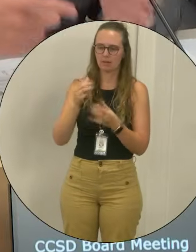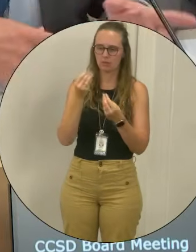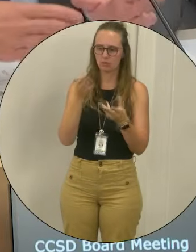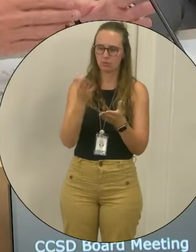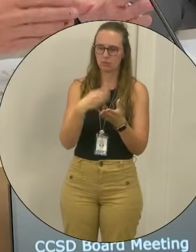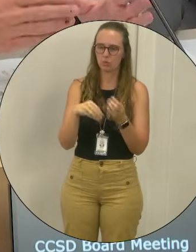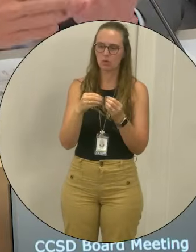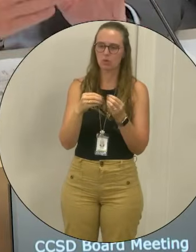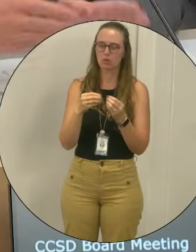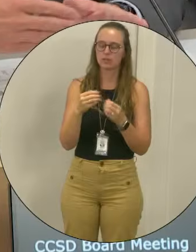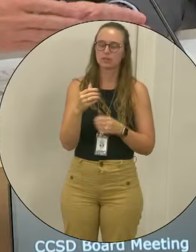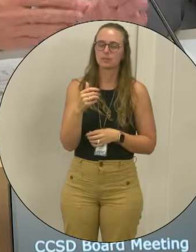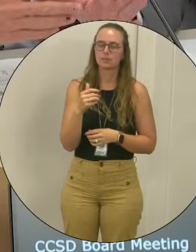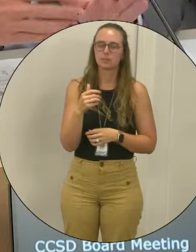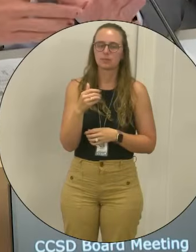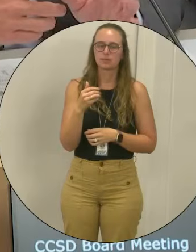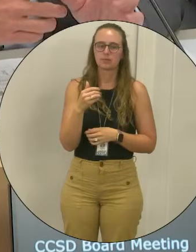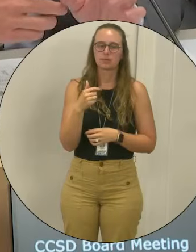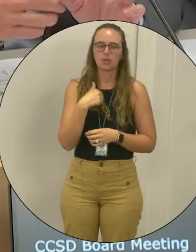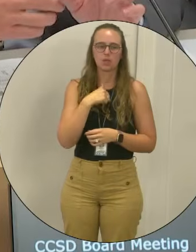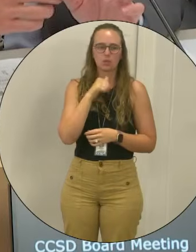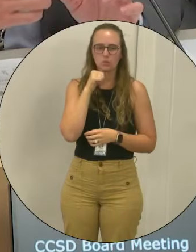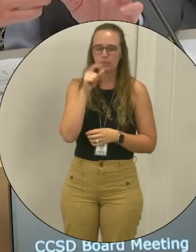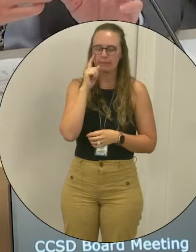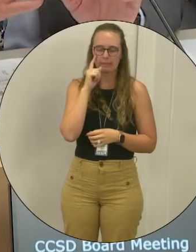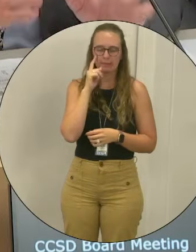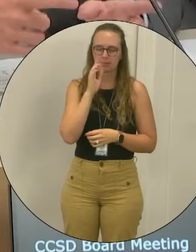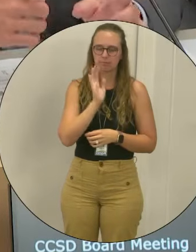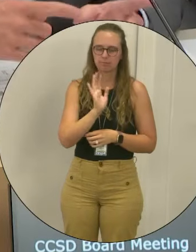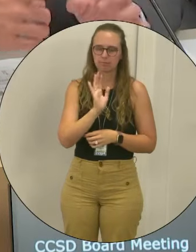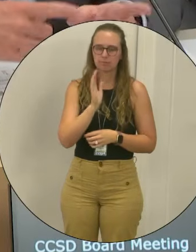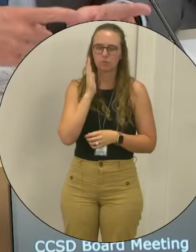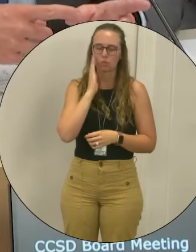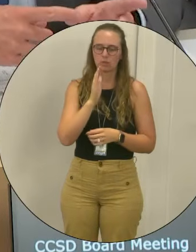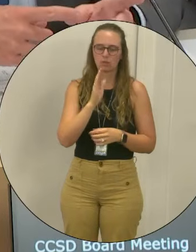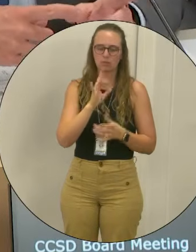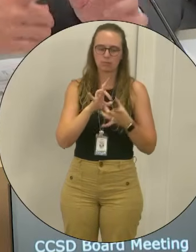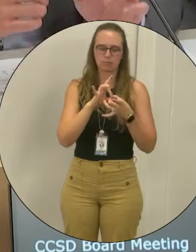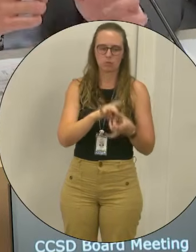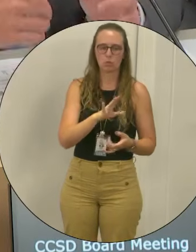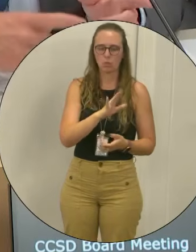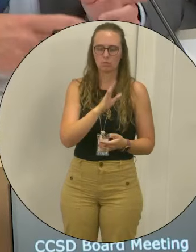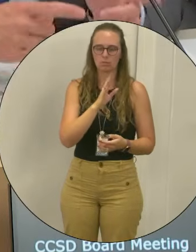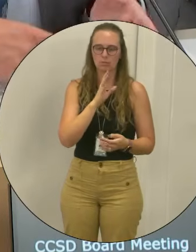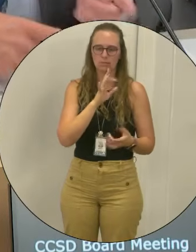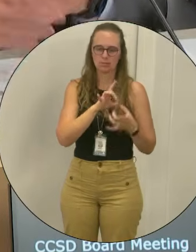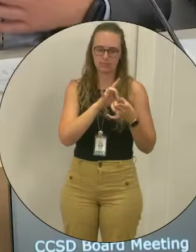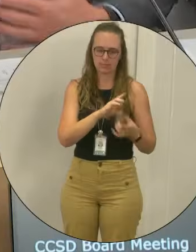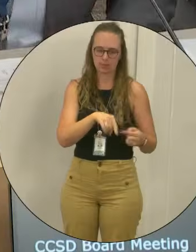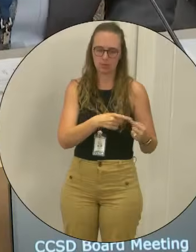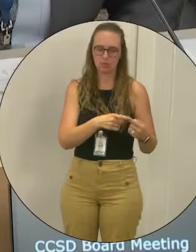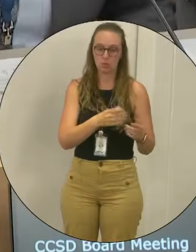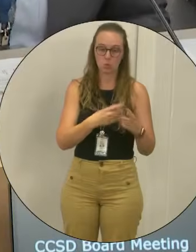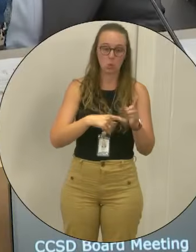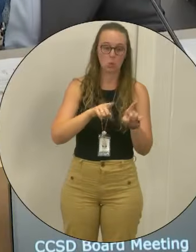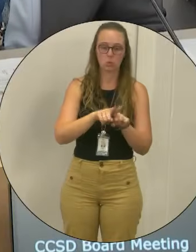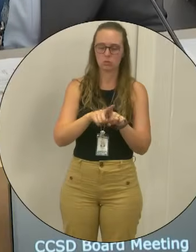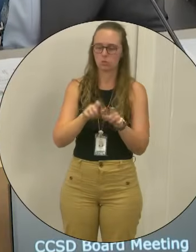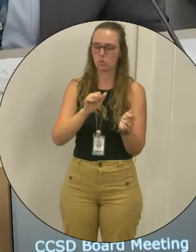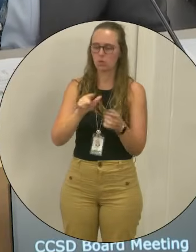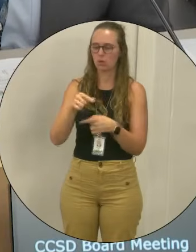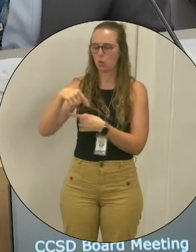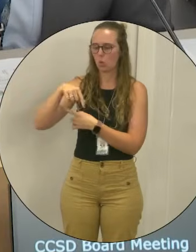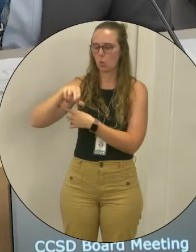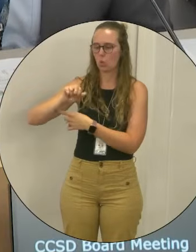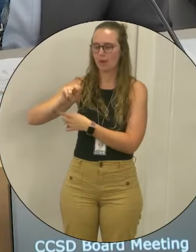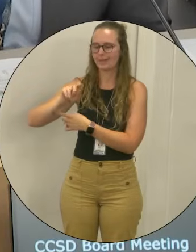again, I don't know that that will necessarily get to the granular part that you're speaking of. But then in addition to that, it's all the quantitative information